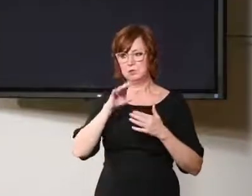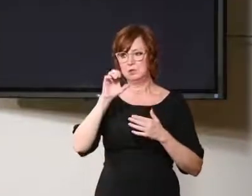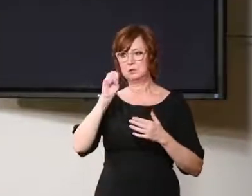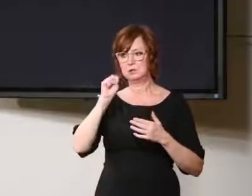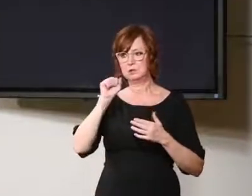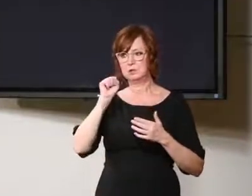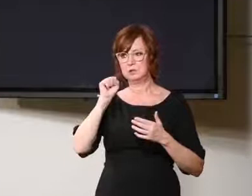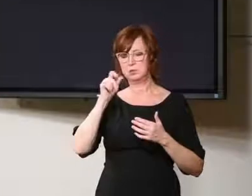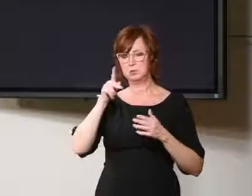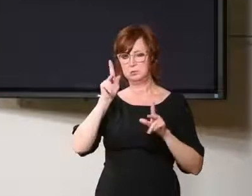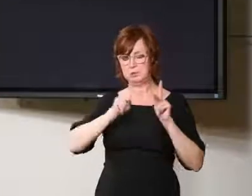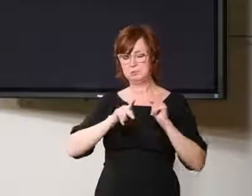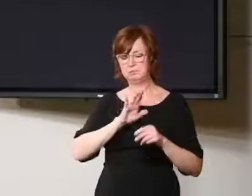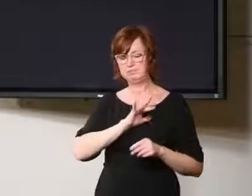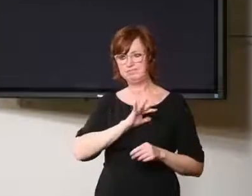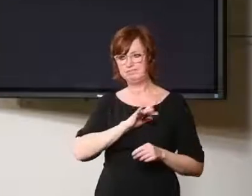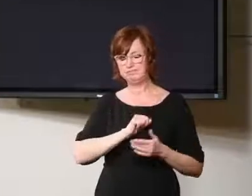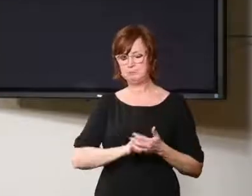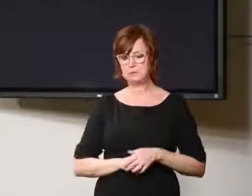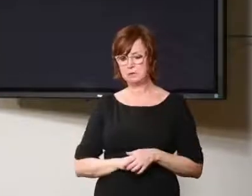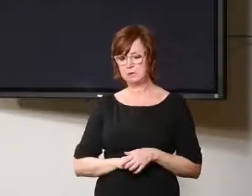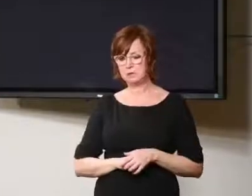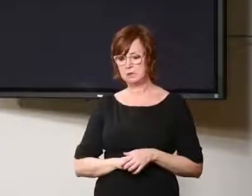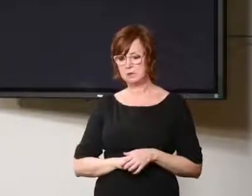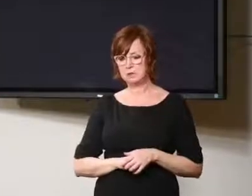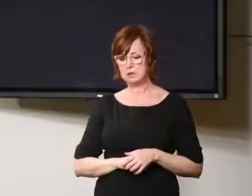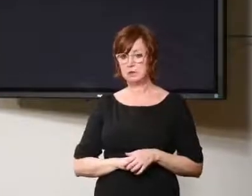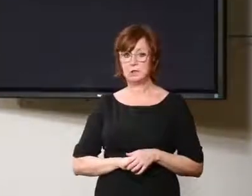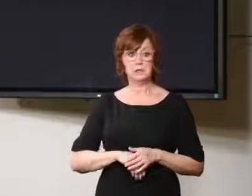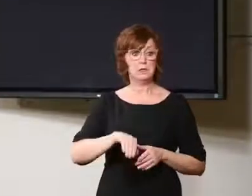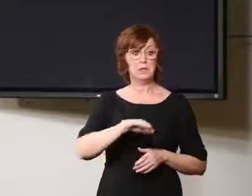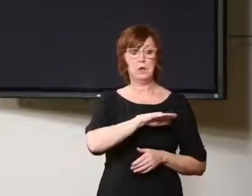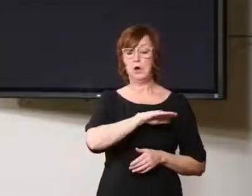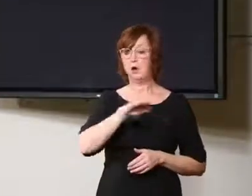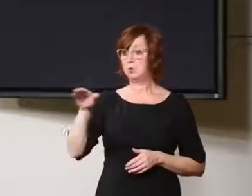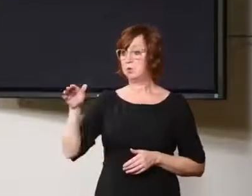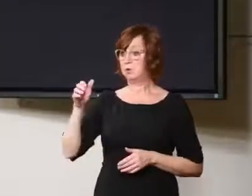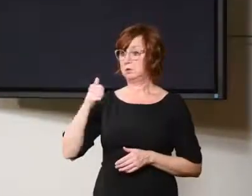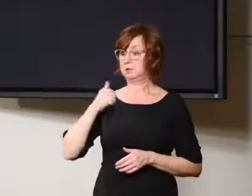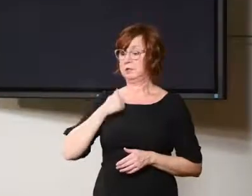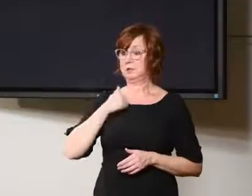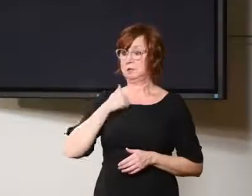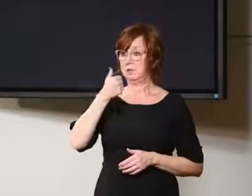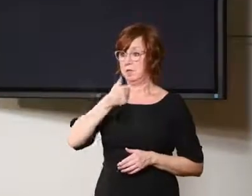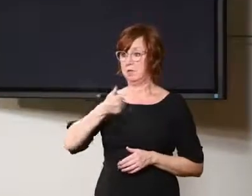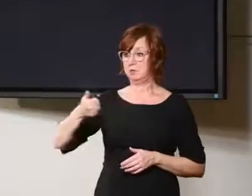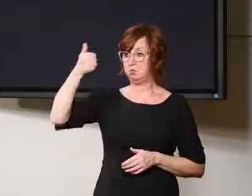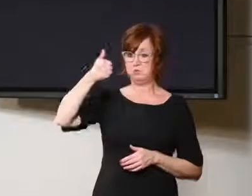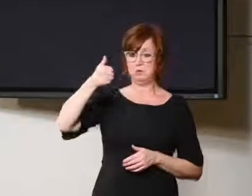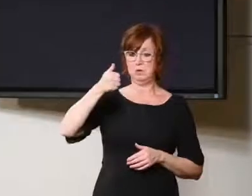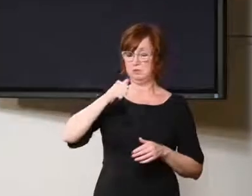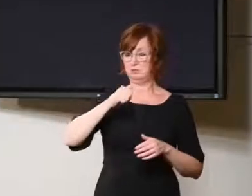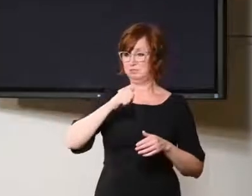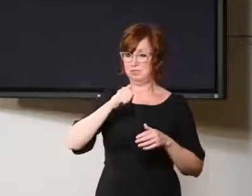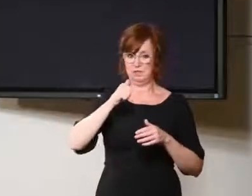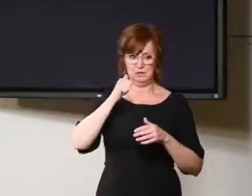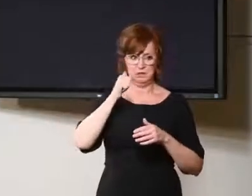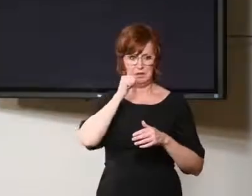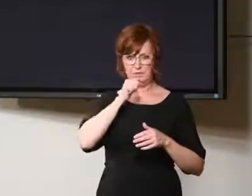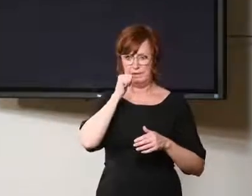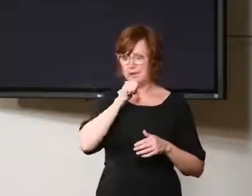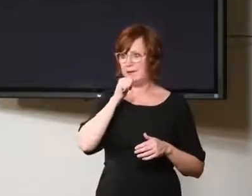reiterate what has been said by other leaders across this nation in the days gone by, that every week, every day, every hour that we